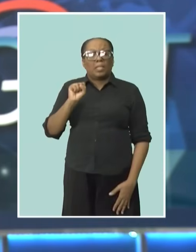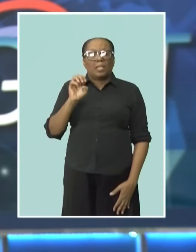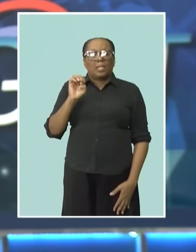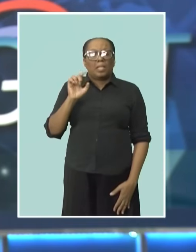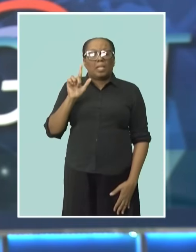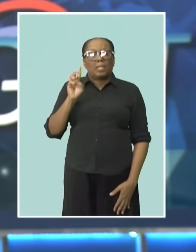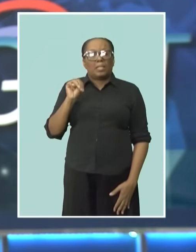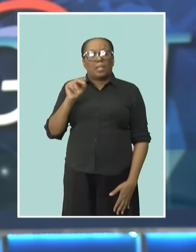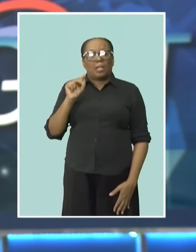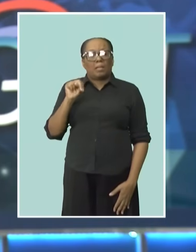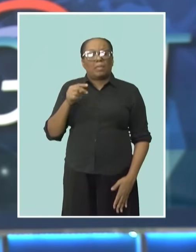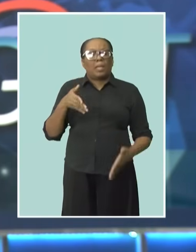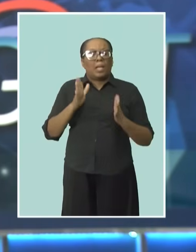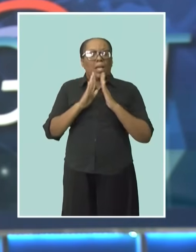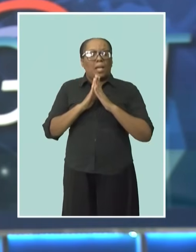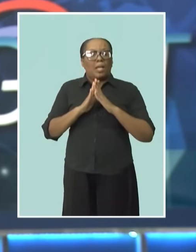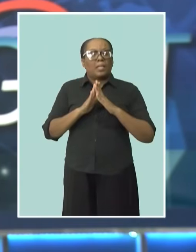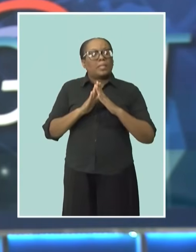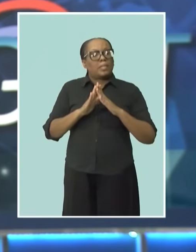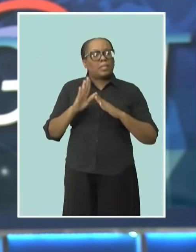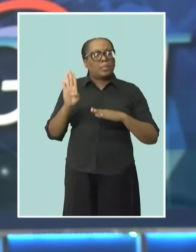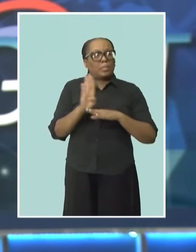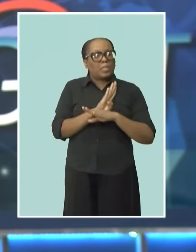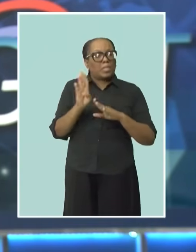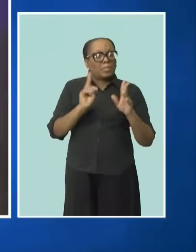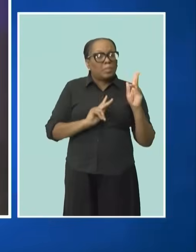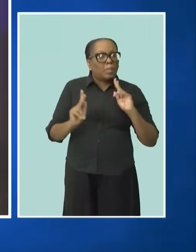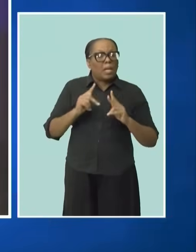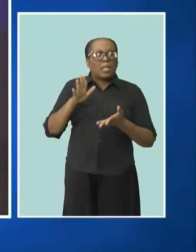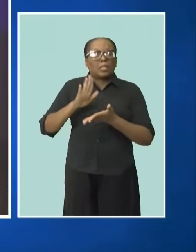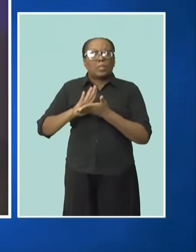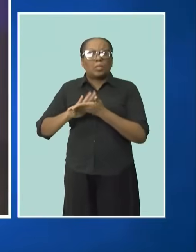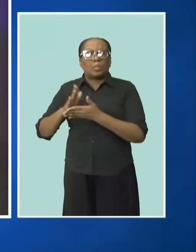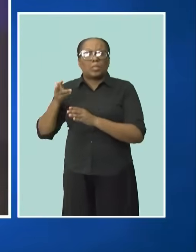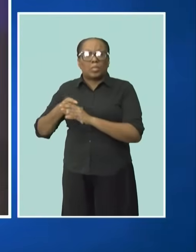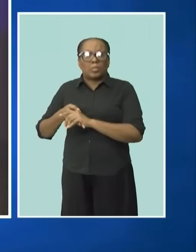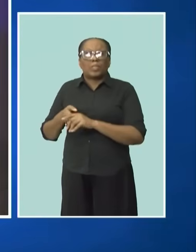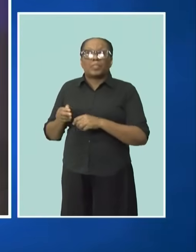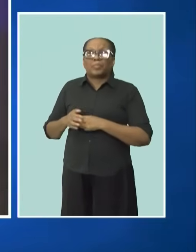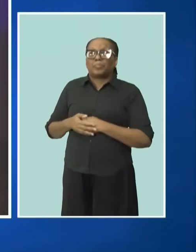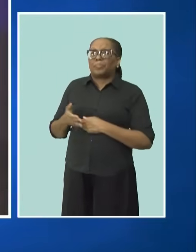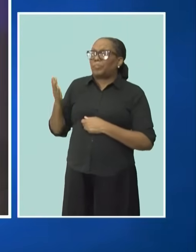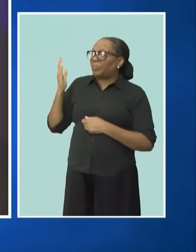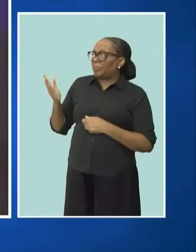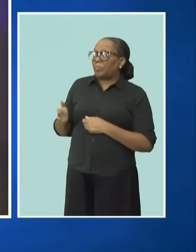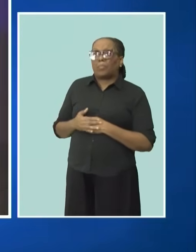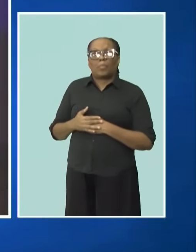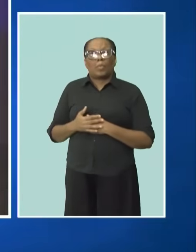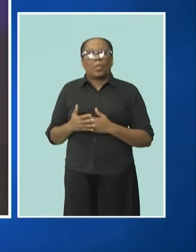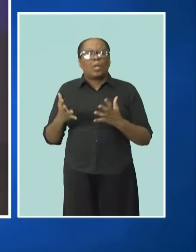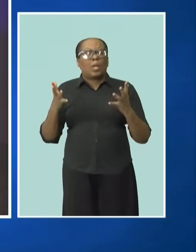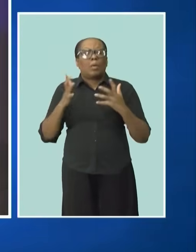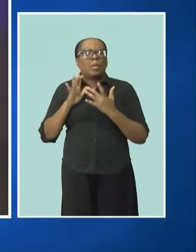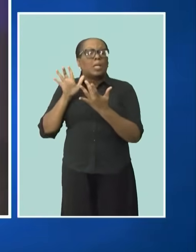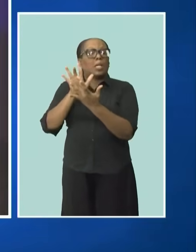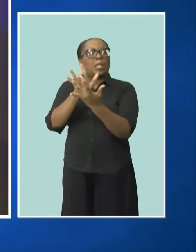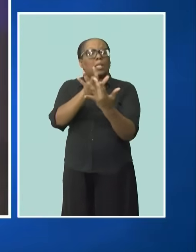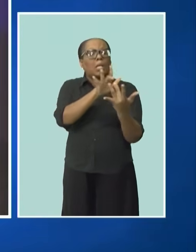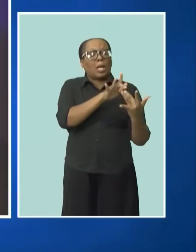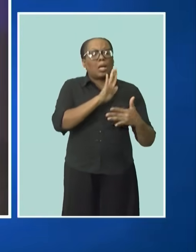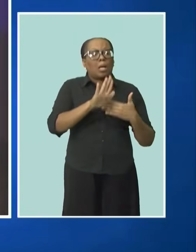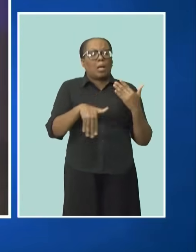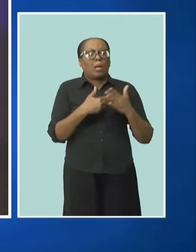and schools to join the initiative. We are trying to reach out to the companies in Barbados to